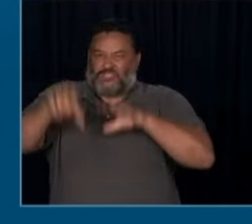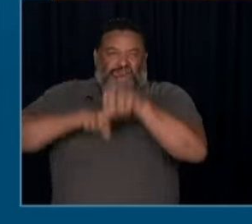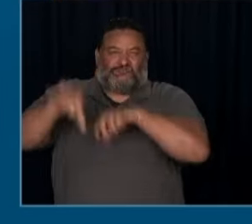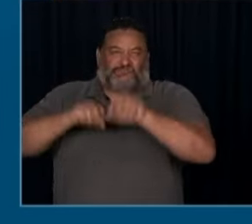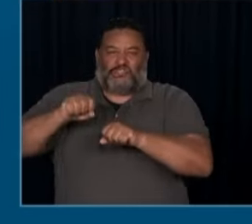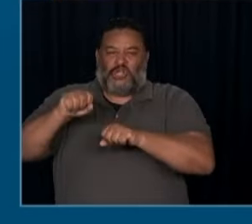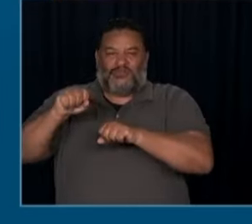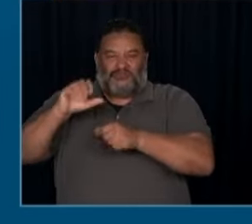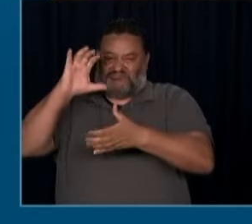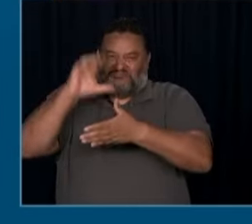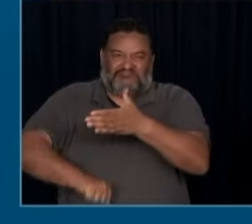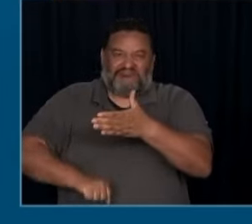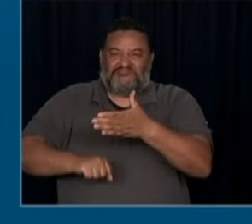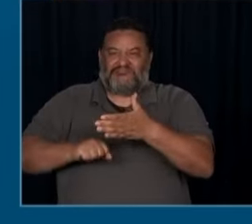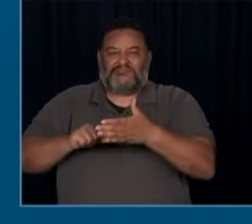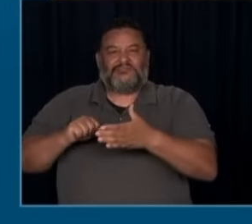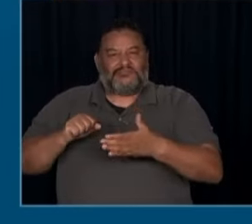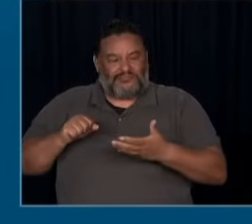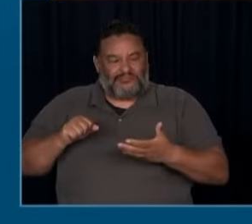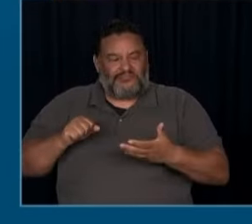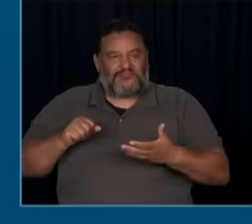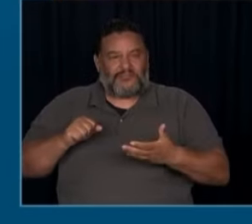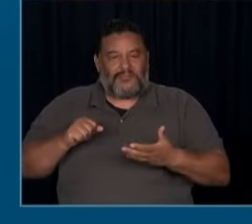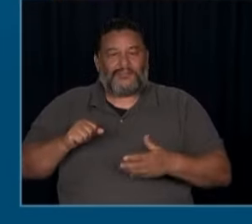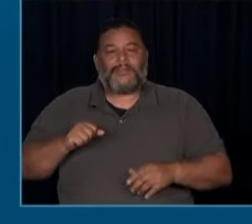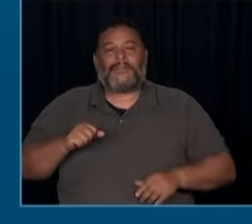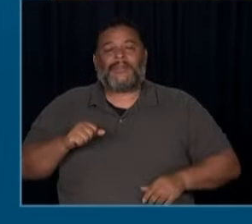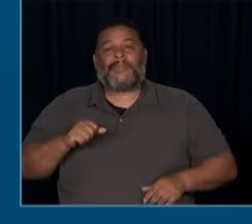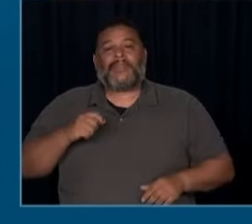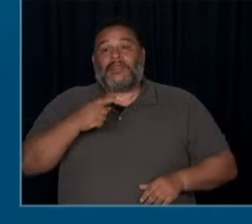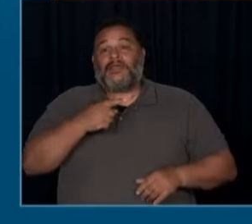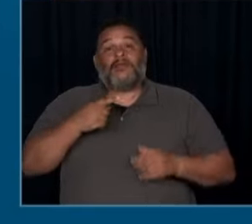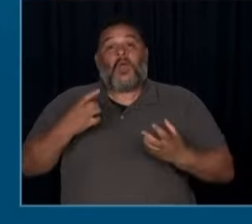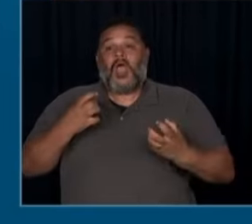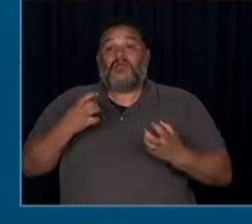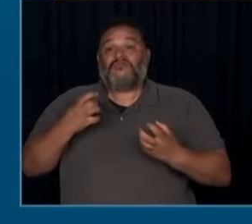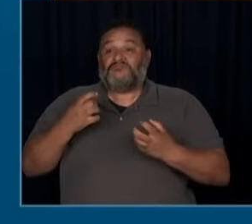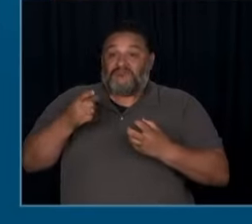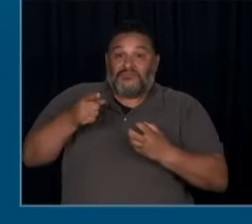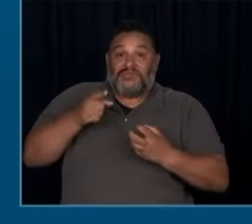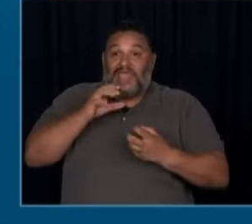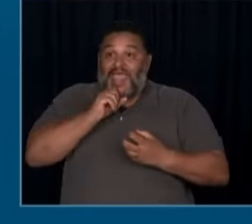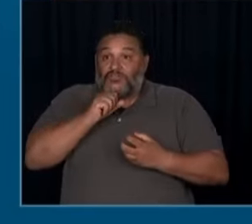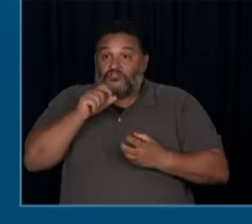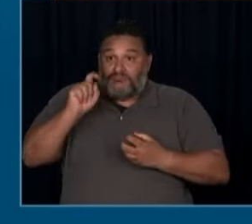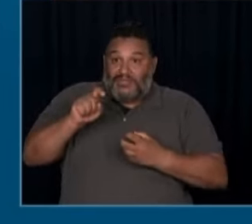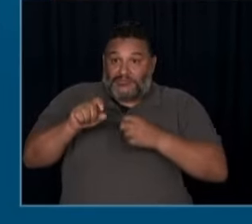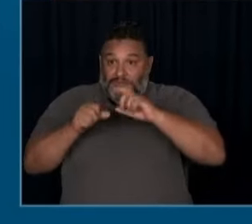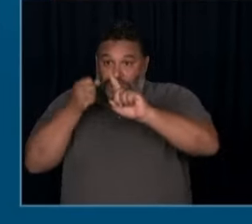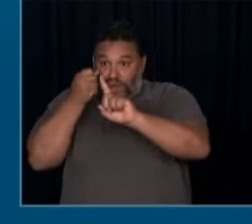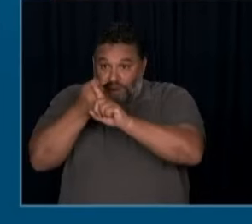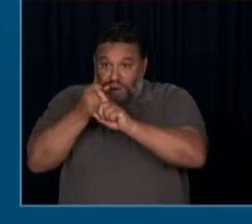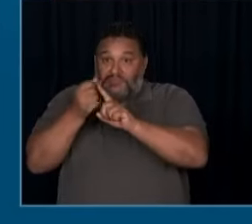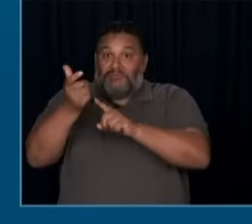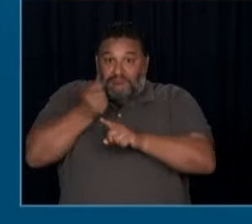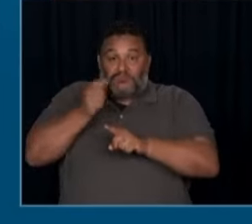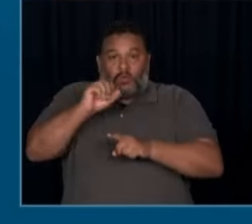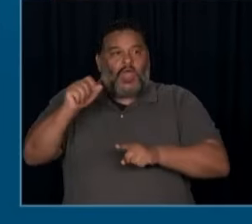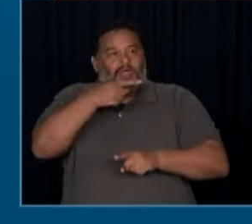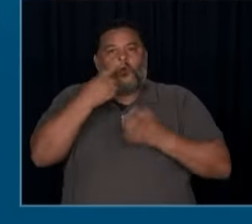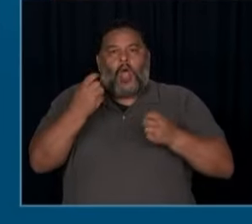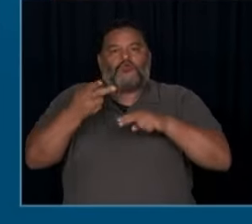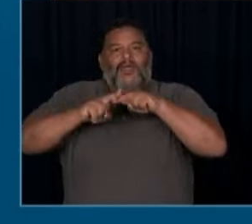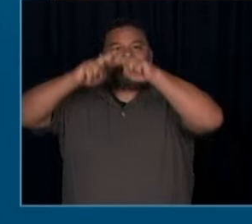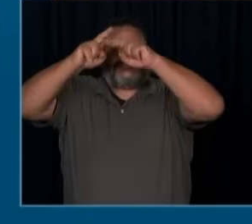you can't, the age that you have to be to qualify to get your Social Security, they want to raise that, and they also want to